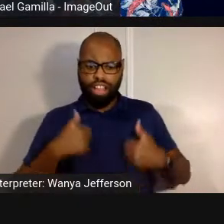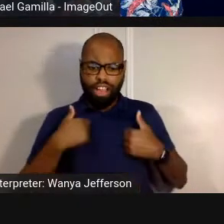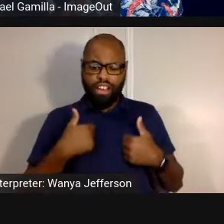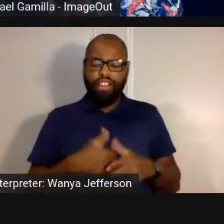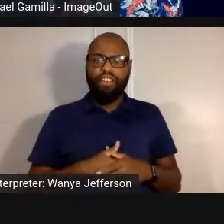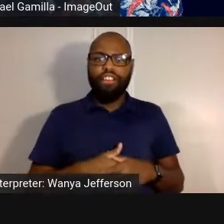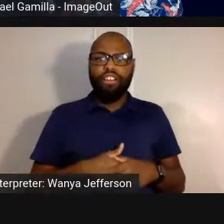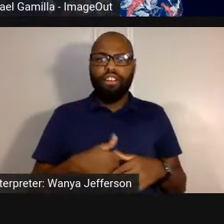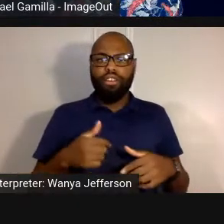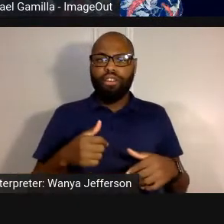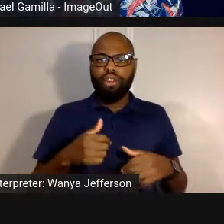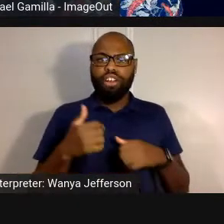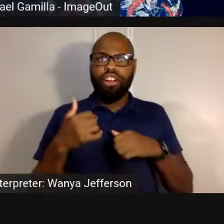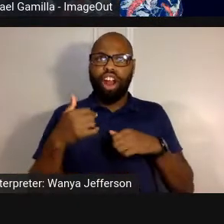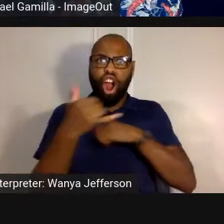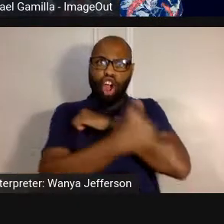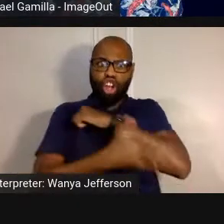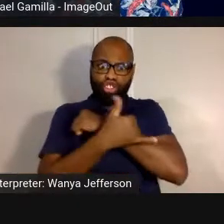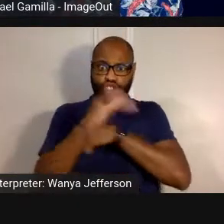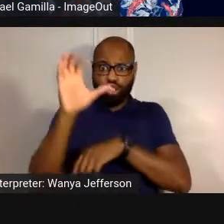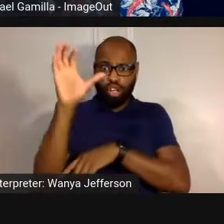is suffering a lot of,